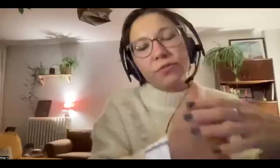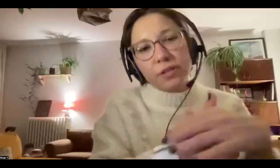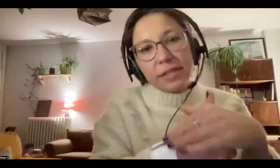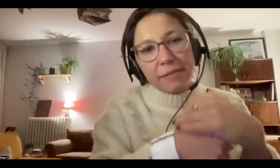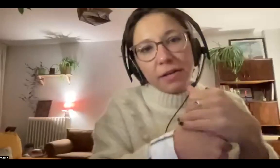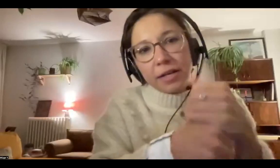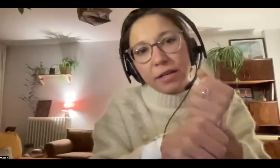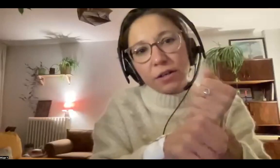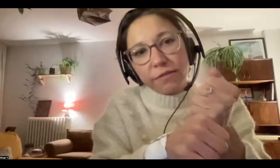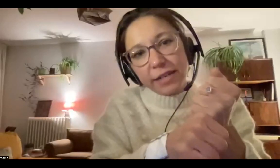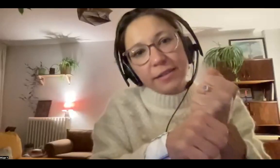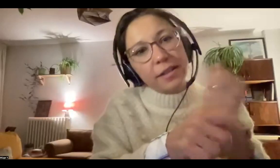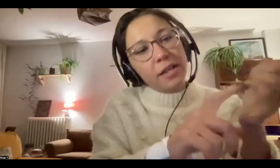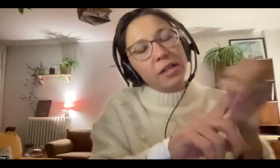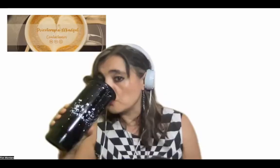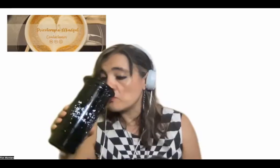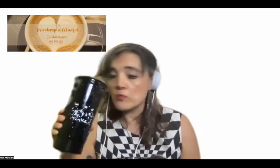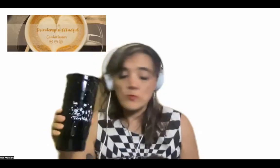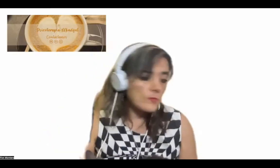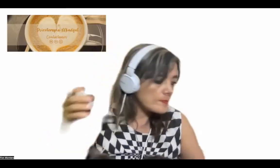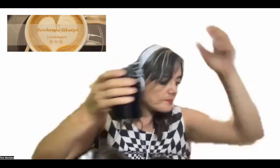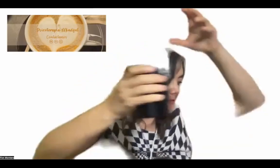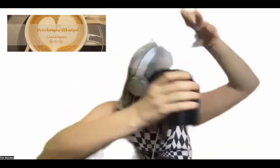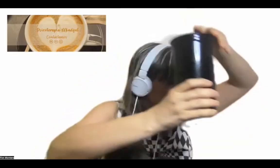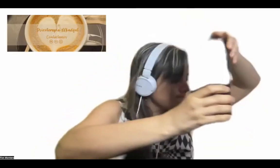It's the first time I heard of it. Mm-hmm. So